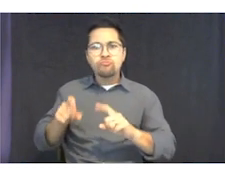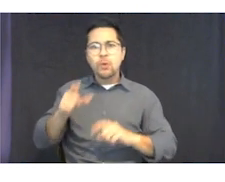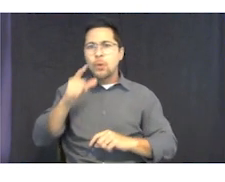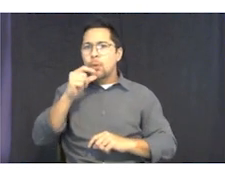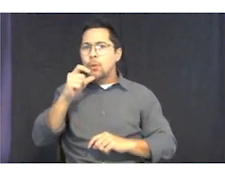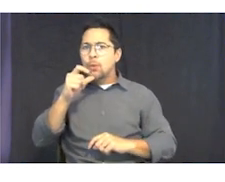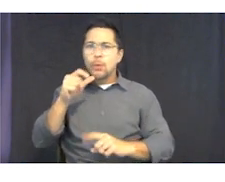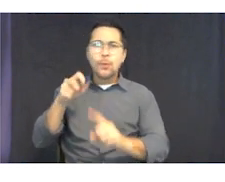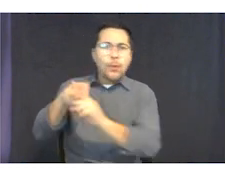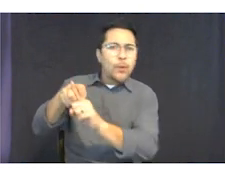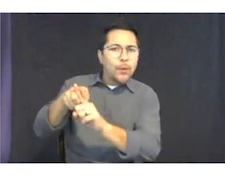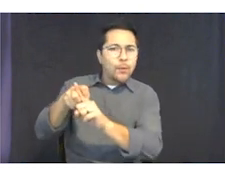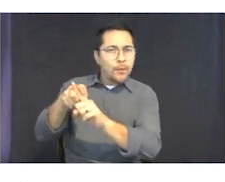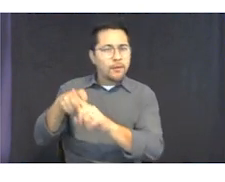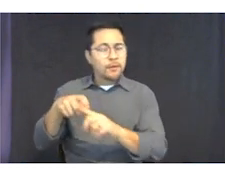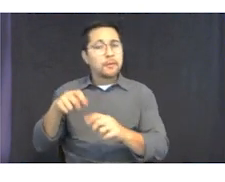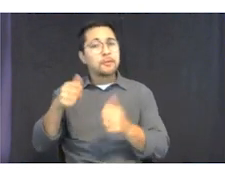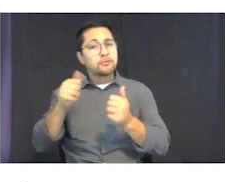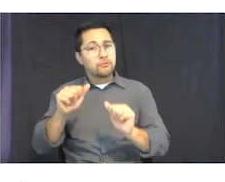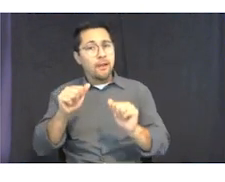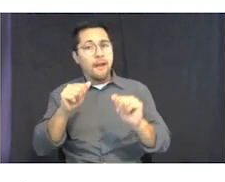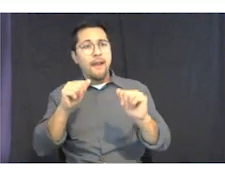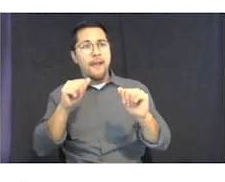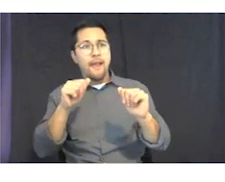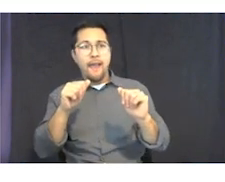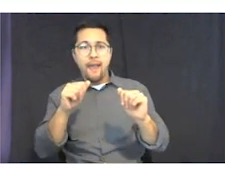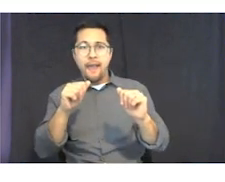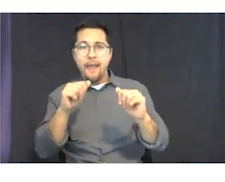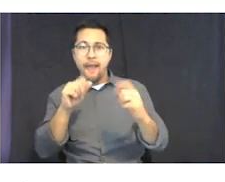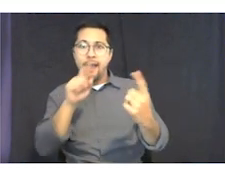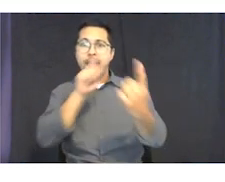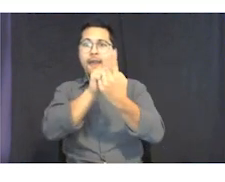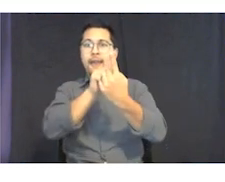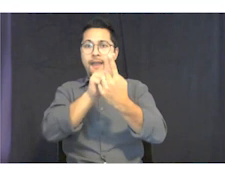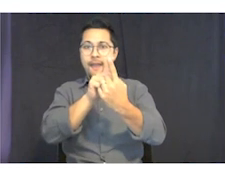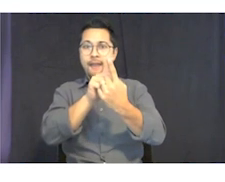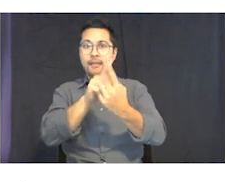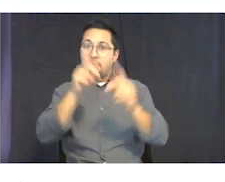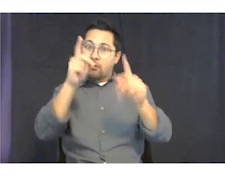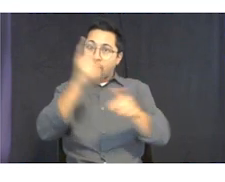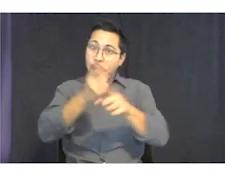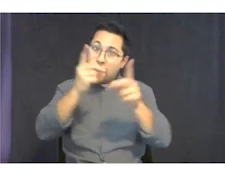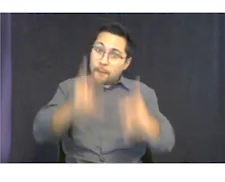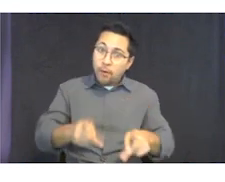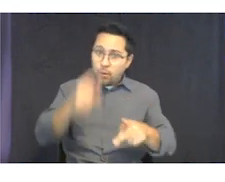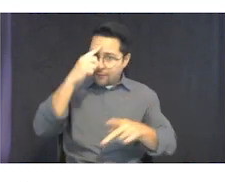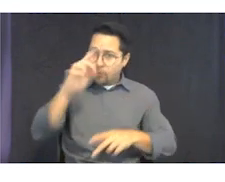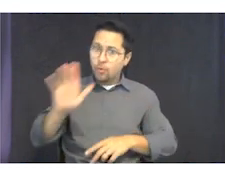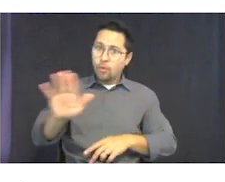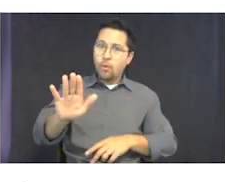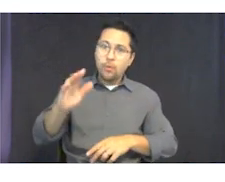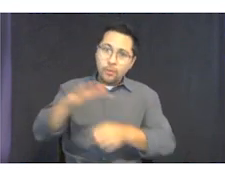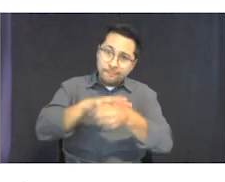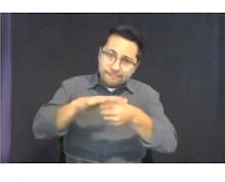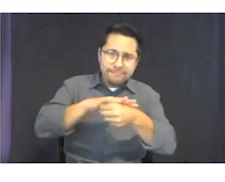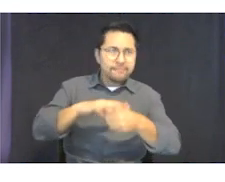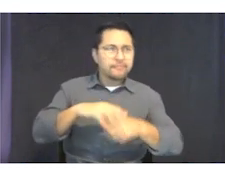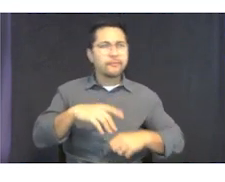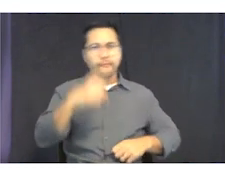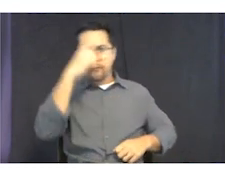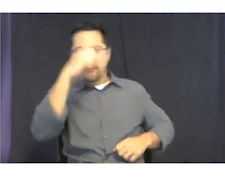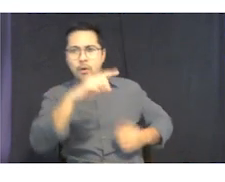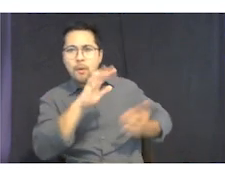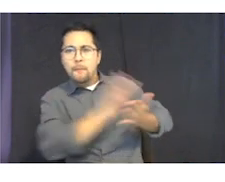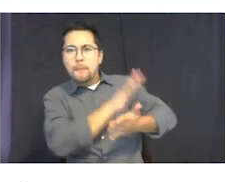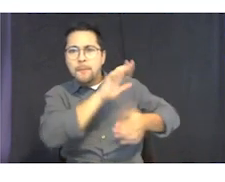reach out to access the person to go to in your home regions in terms of, how do I fill this